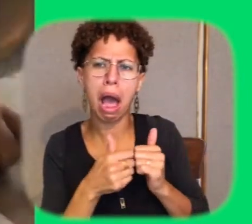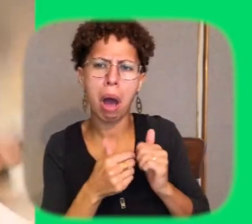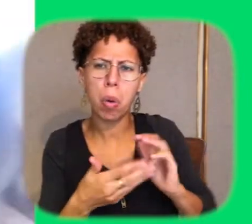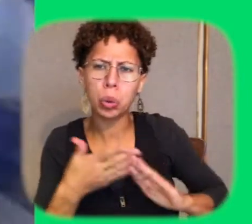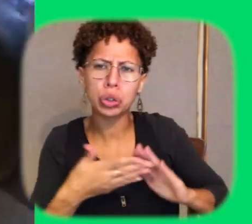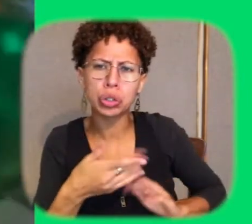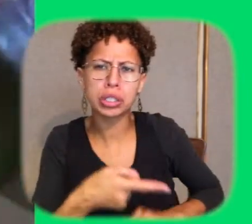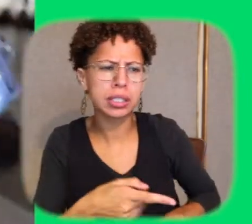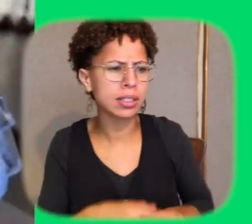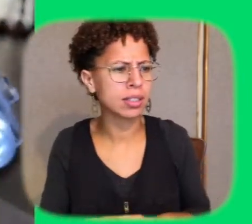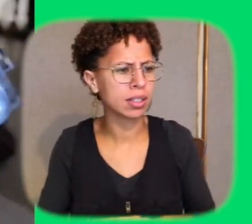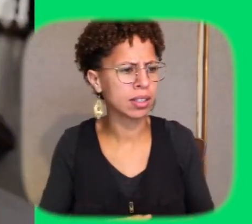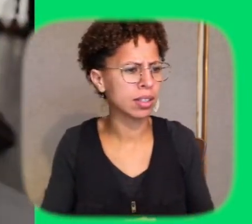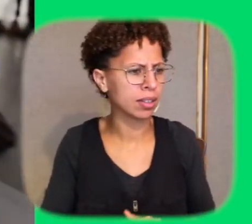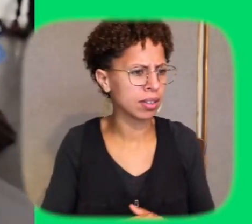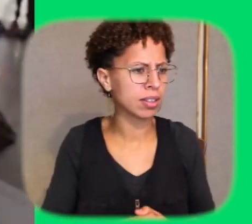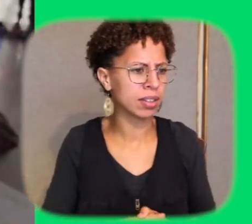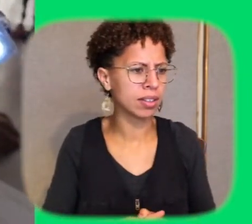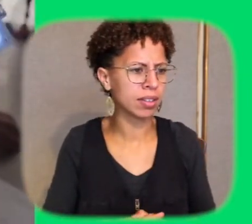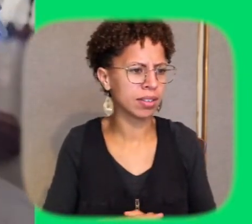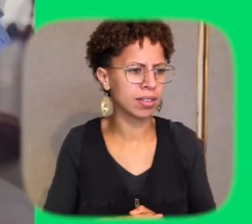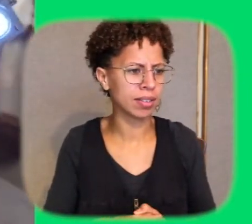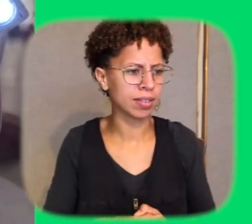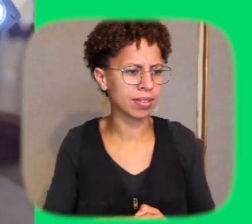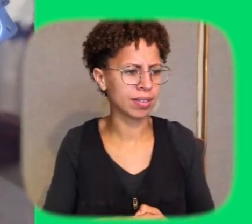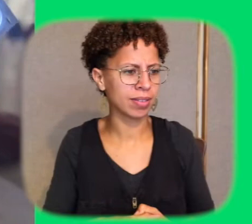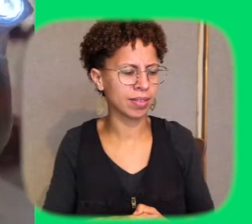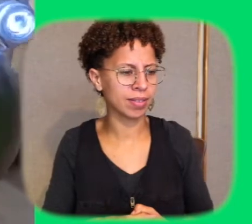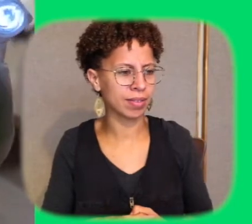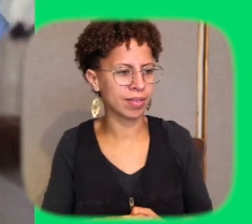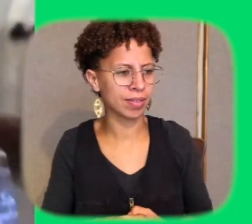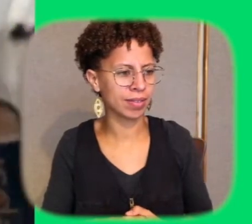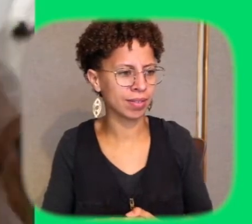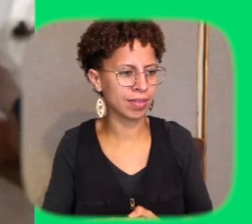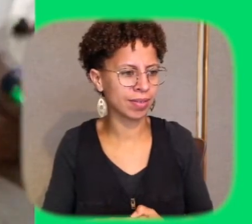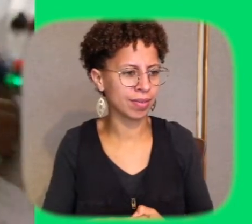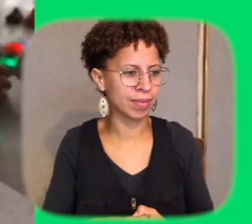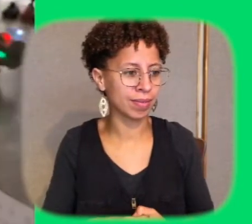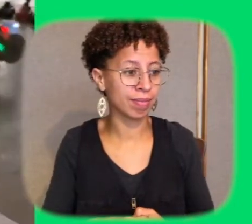Does this hurt your eyes? Yeah, but it probably hurts people's eyes.